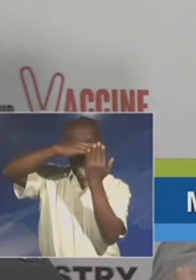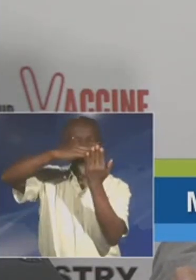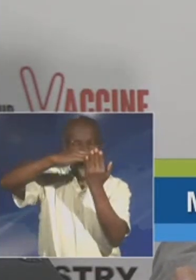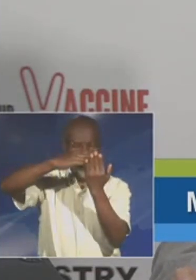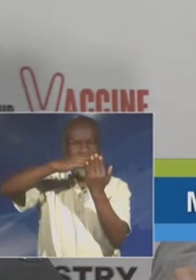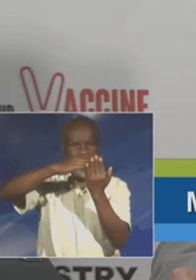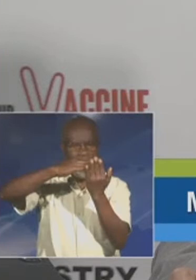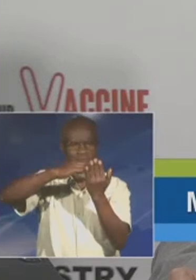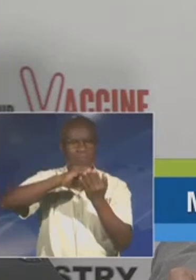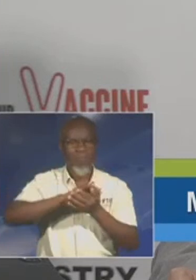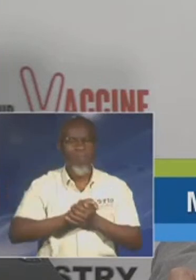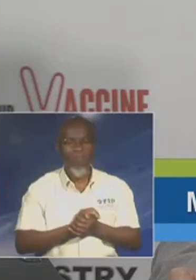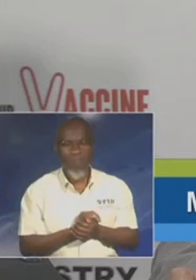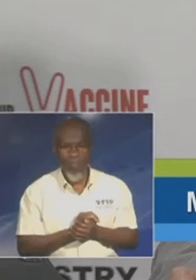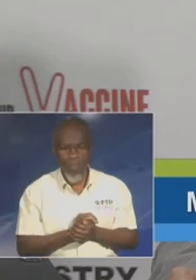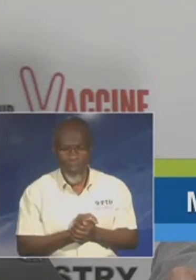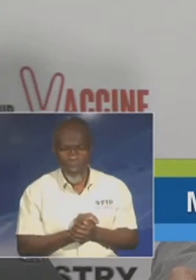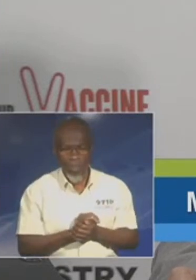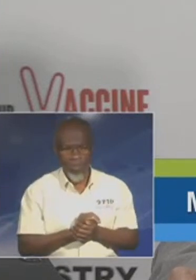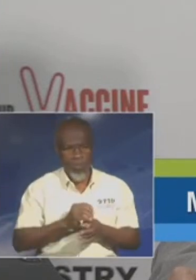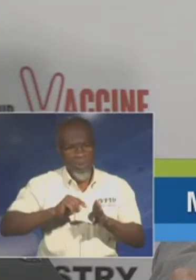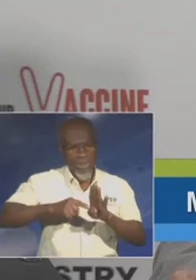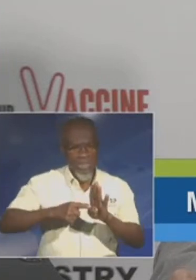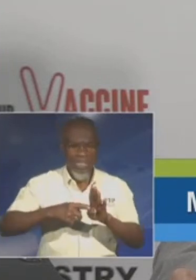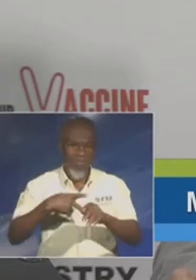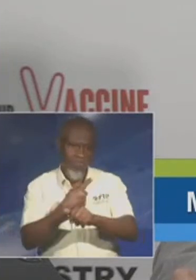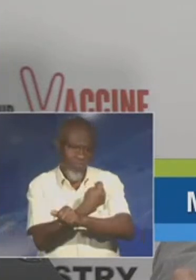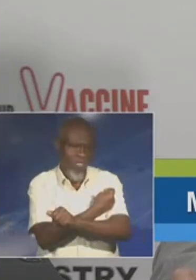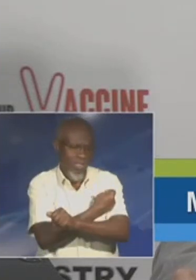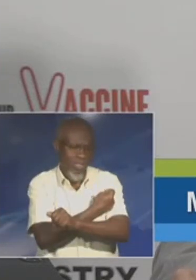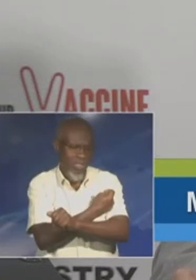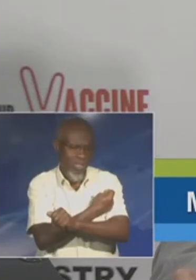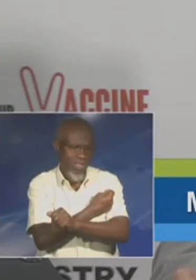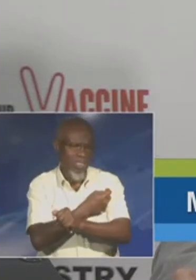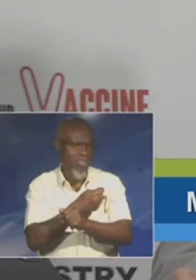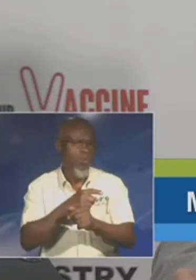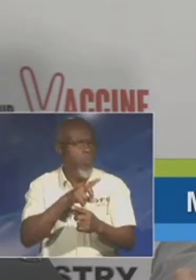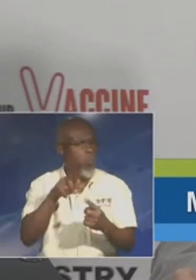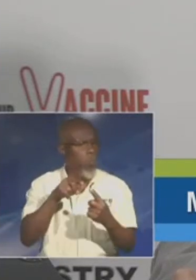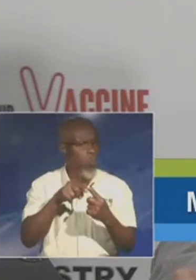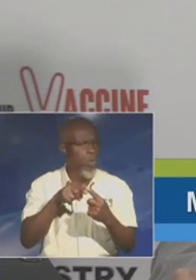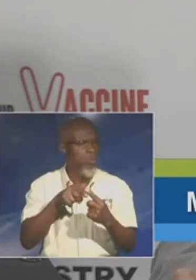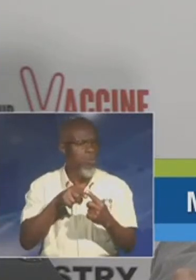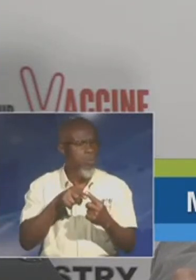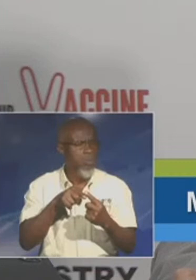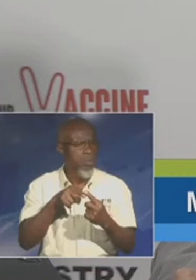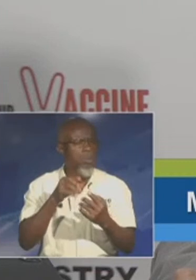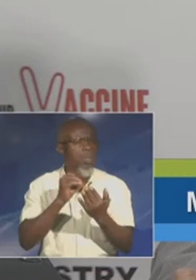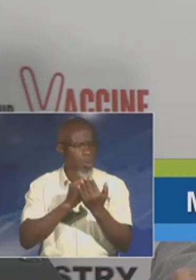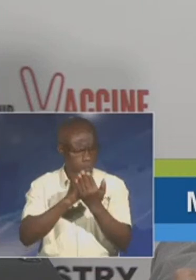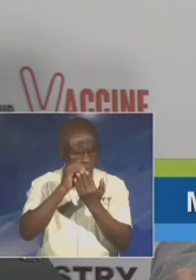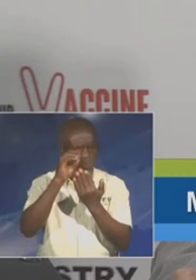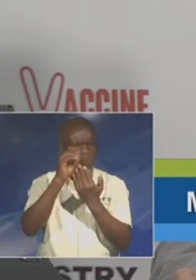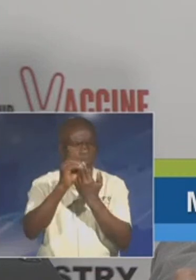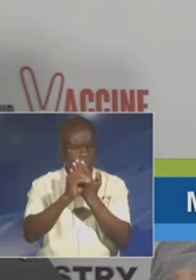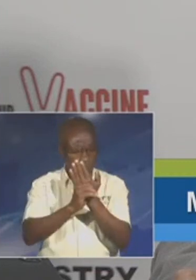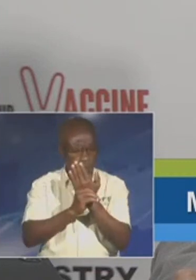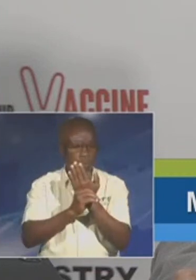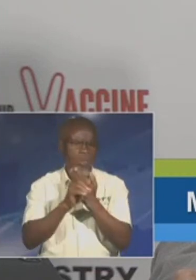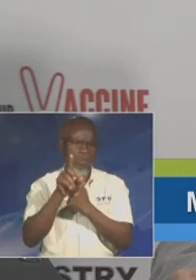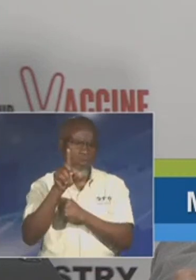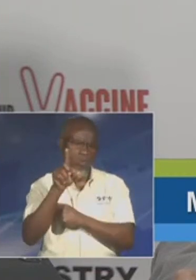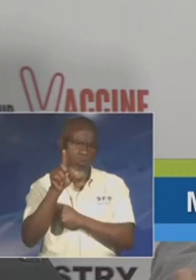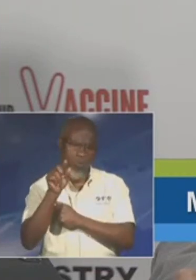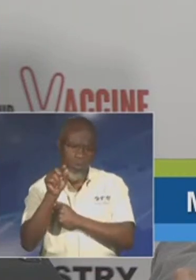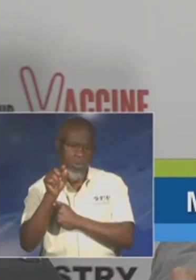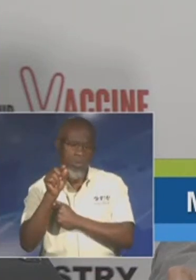runs. So we started vaccinating people with flu vaccines in October last year when we got them in,